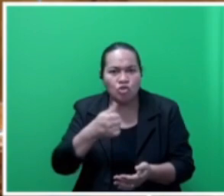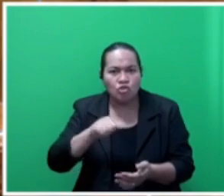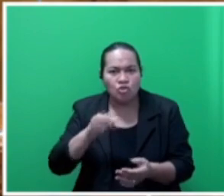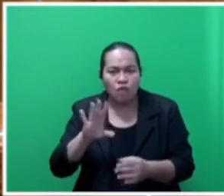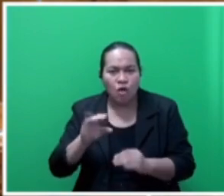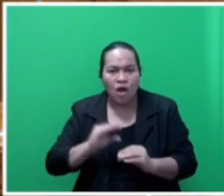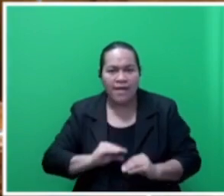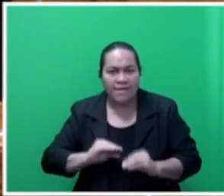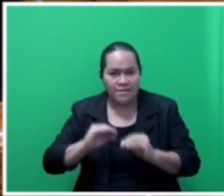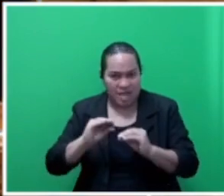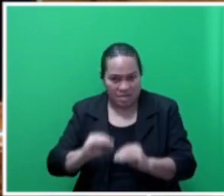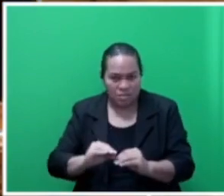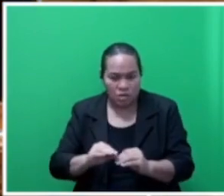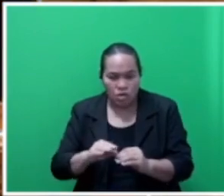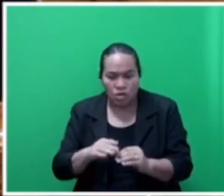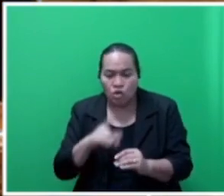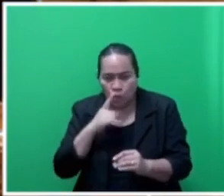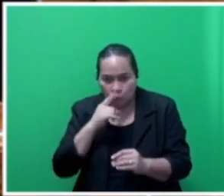generate income?